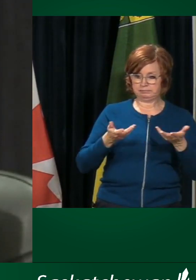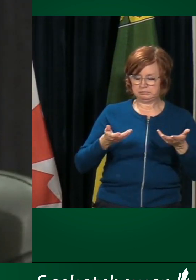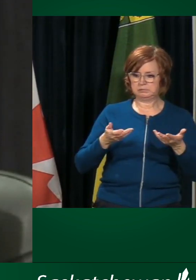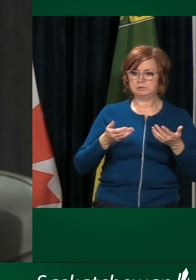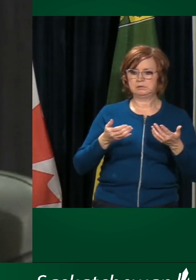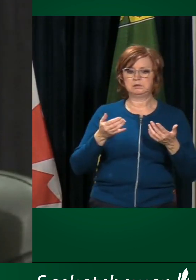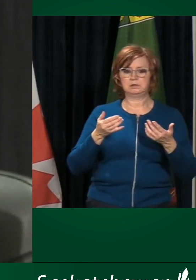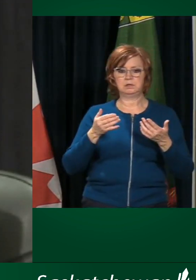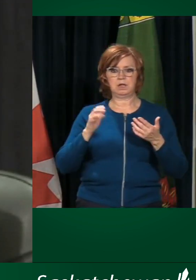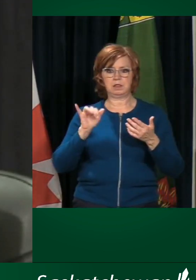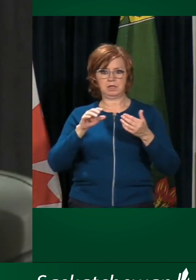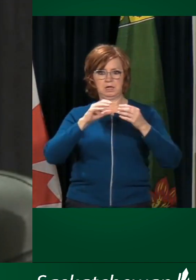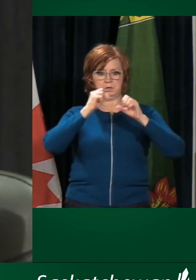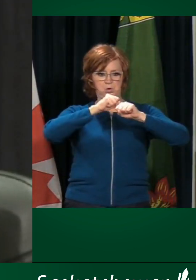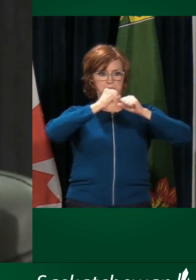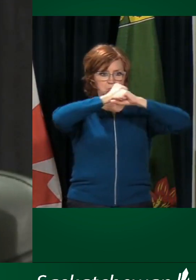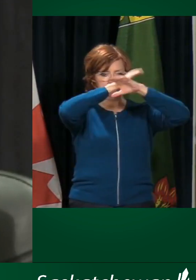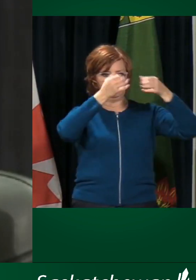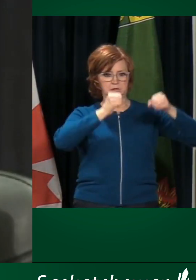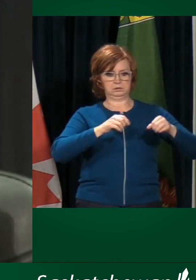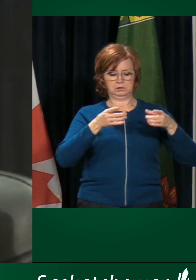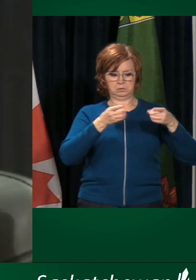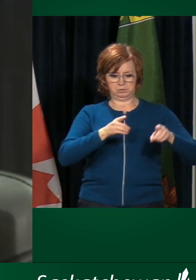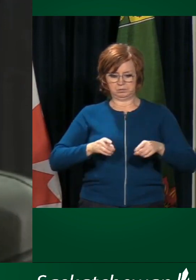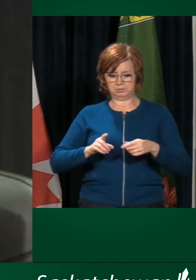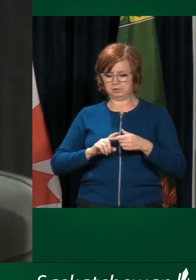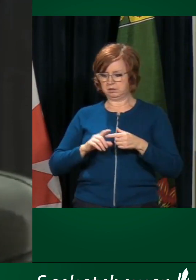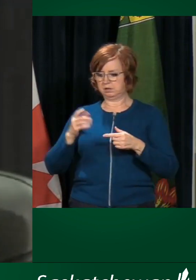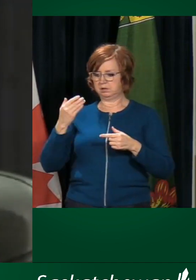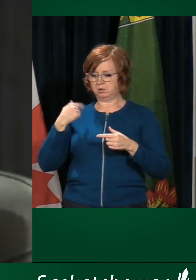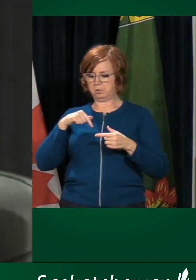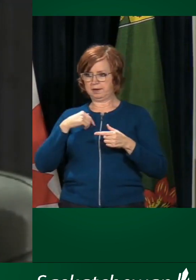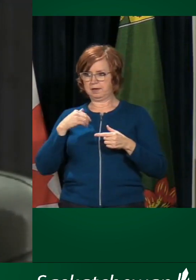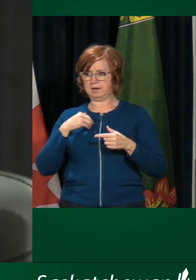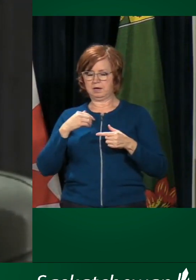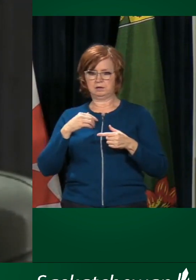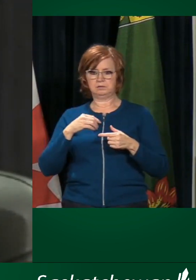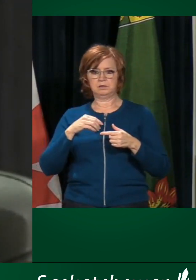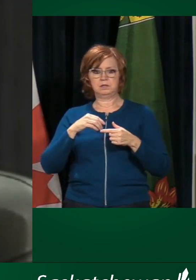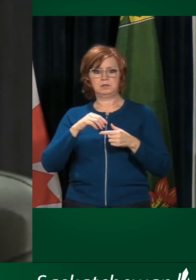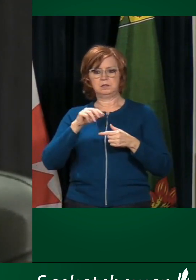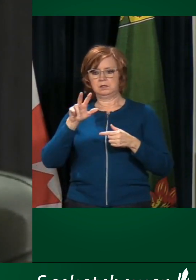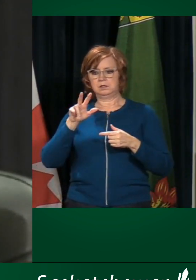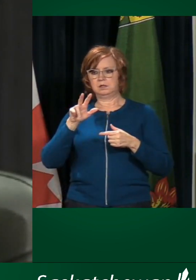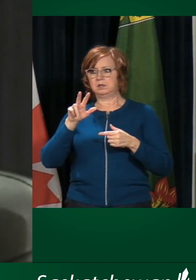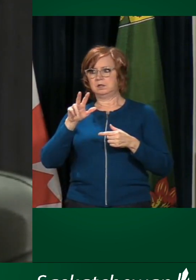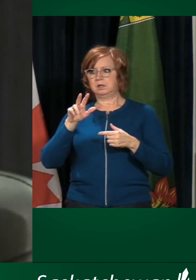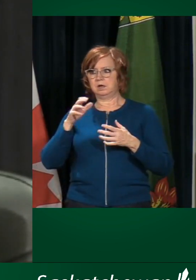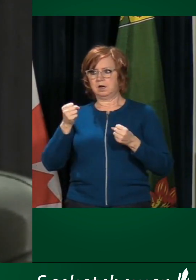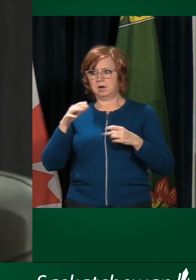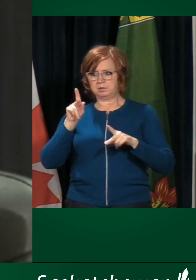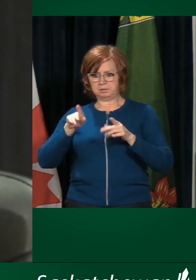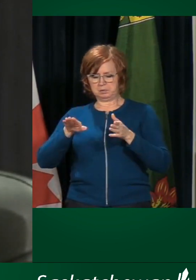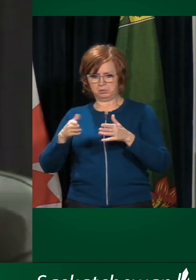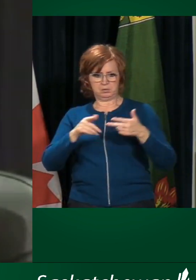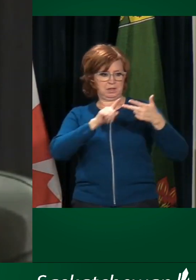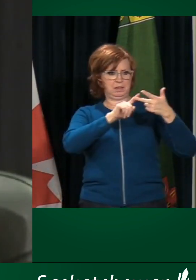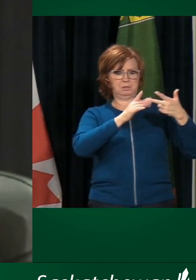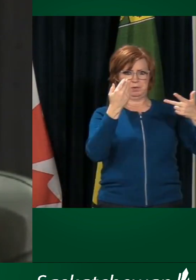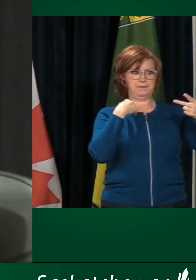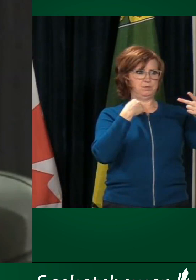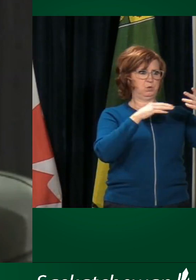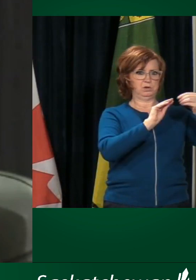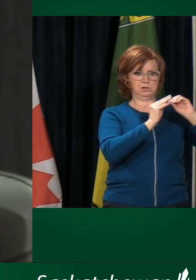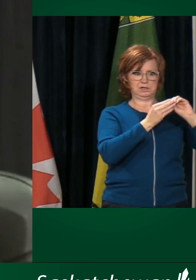when you're looking at 250,000 cases in Saskatchewan, when you only have 300, and when you're looking at 3,050 deaths still, when you only